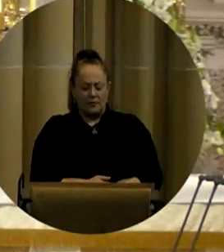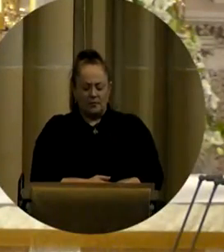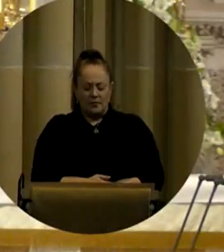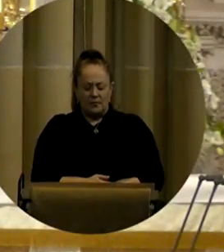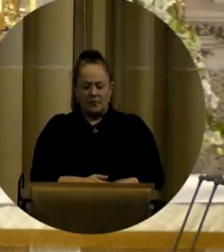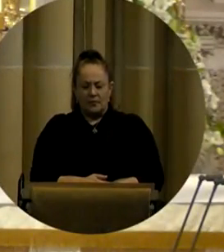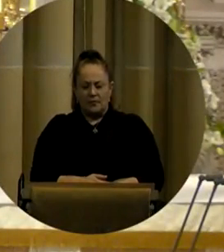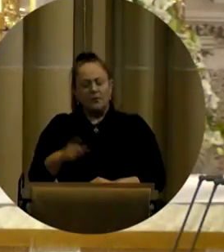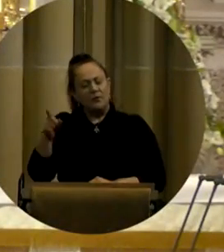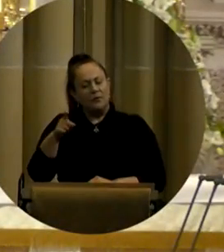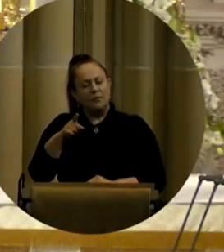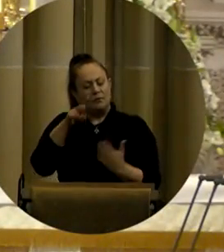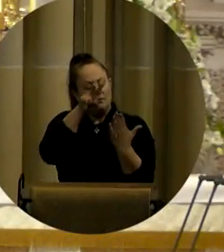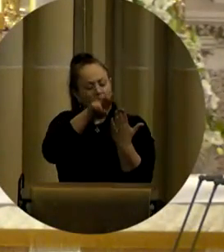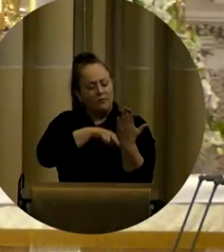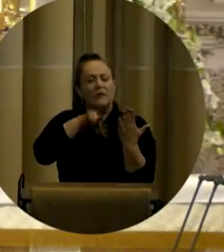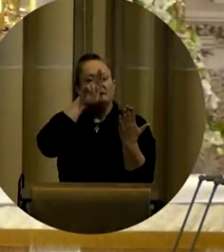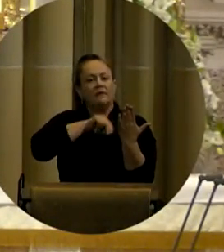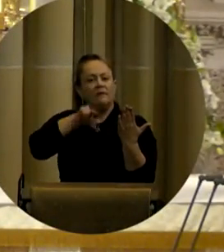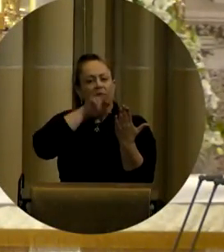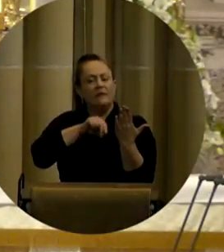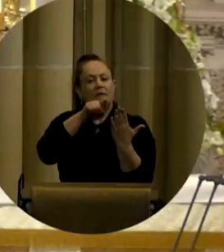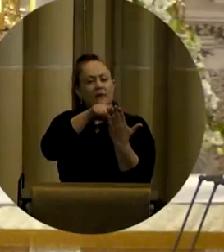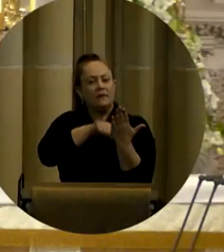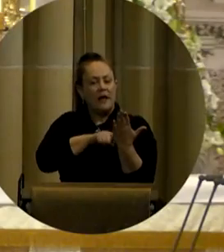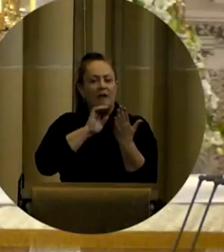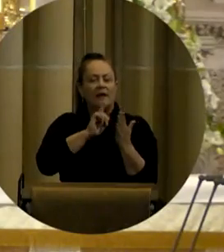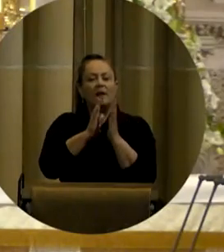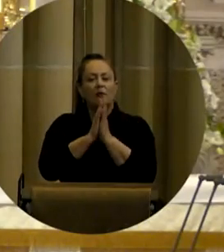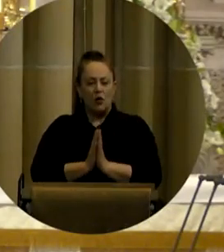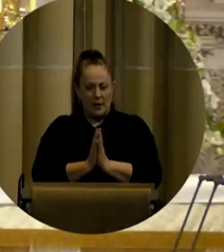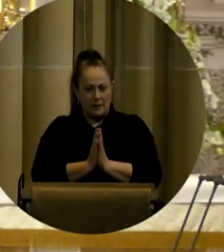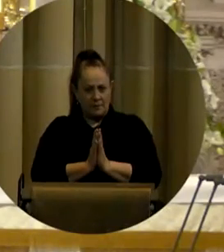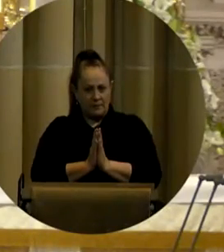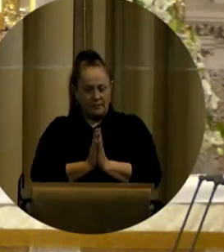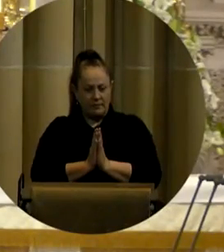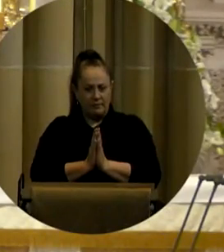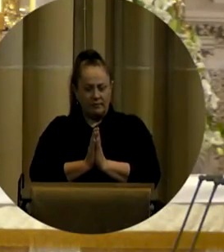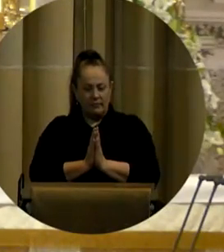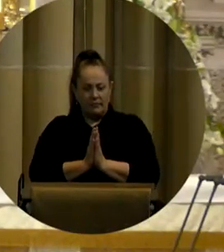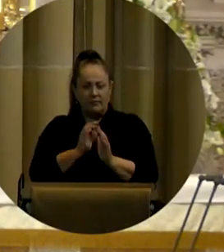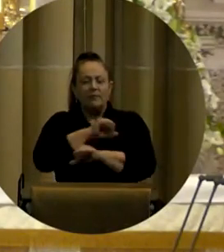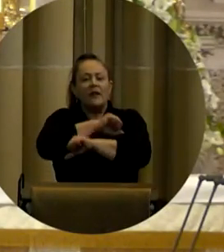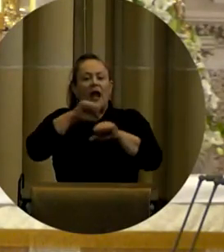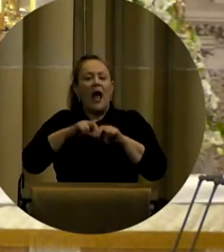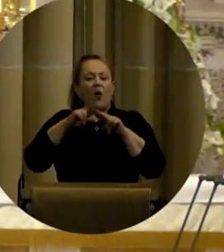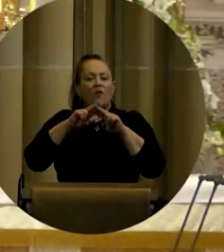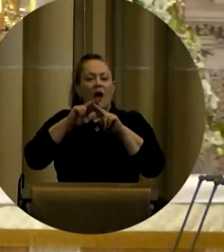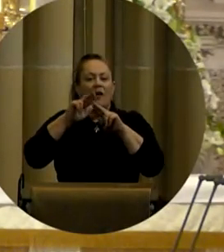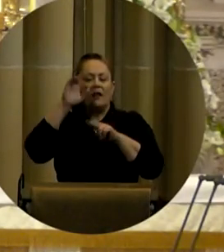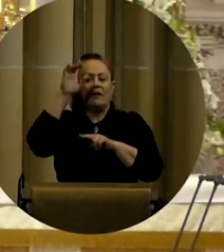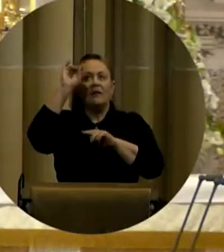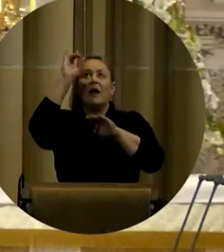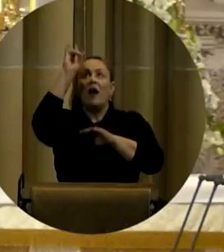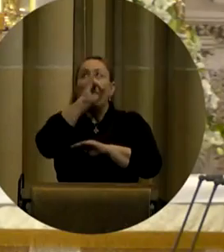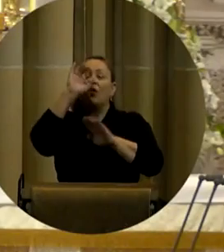Slowly, Miss Marx began reciting, "Unser Vater in dem Himmel,"